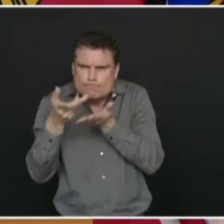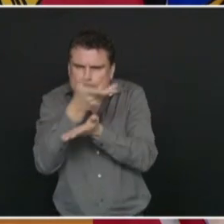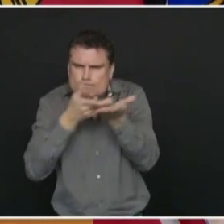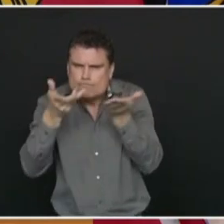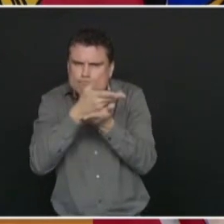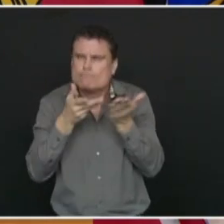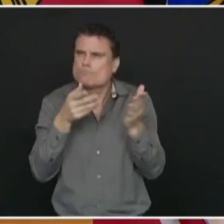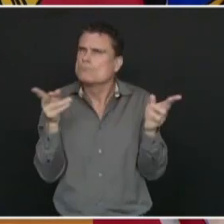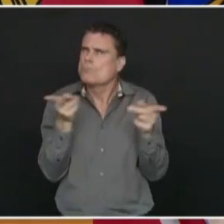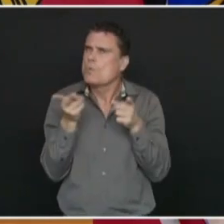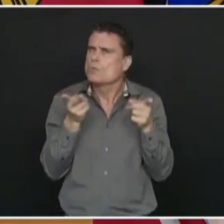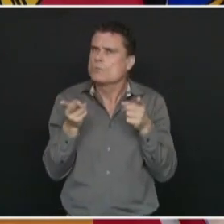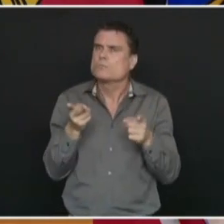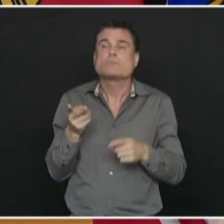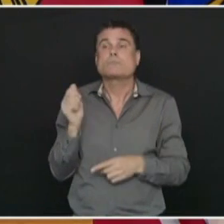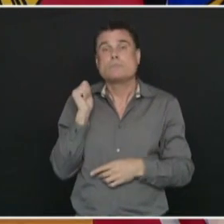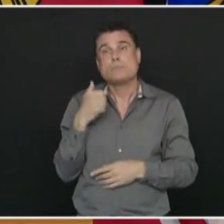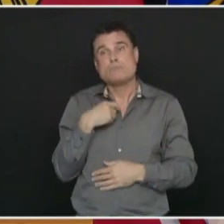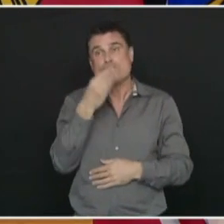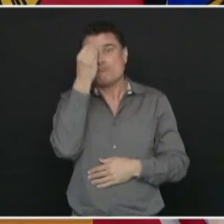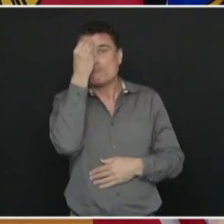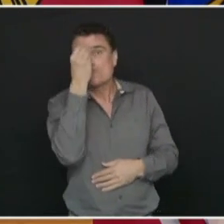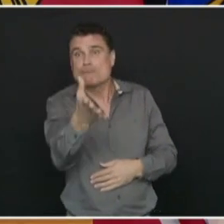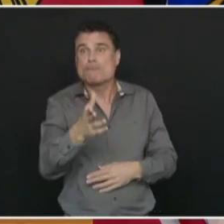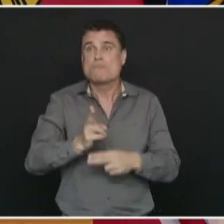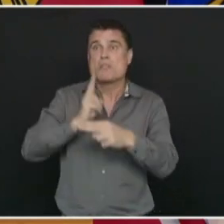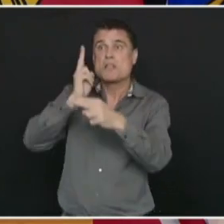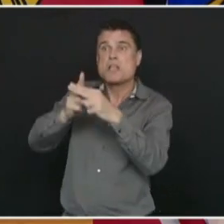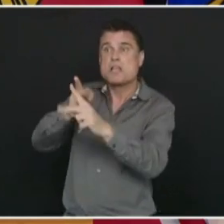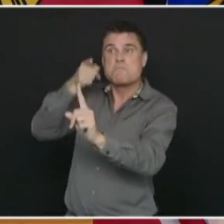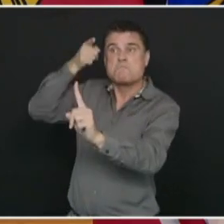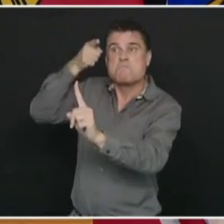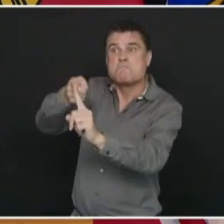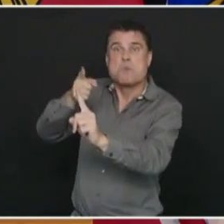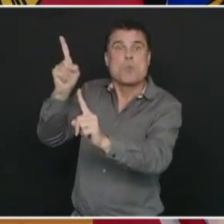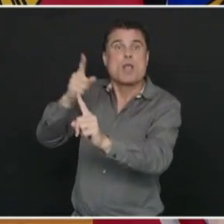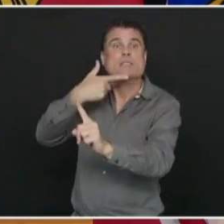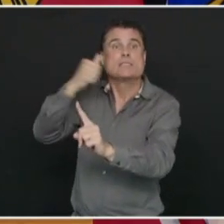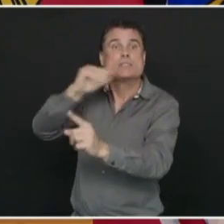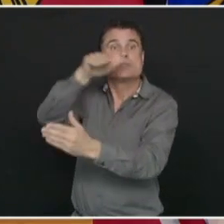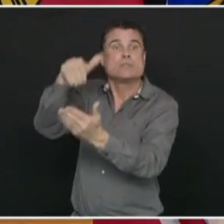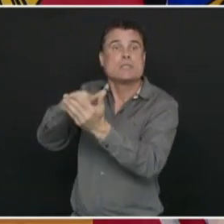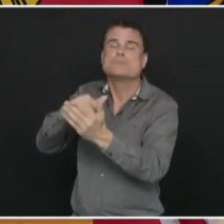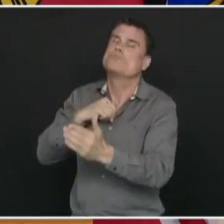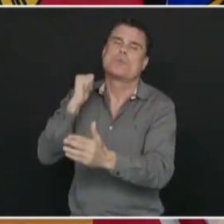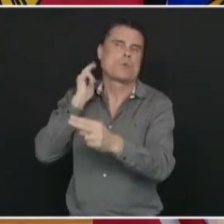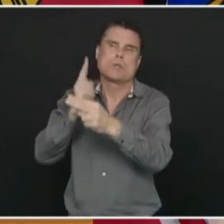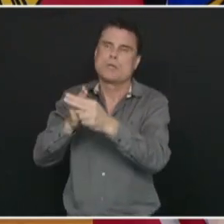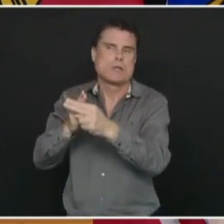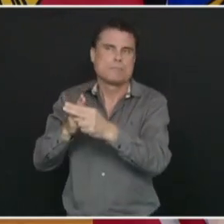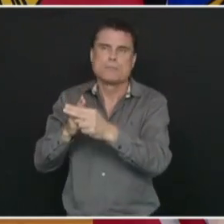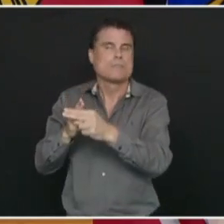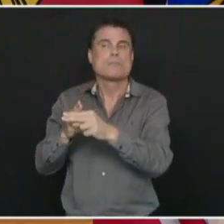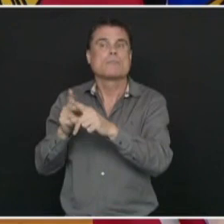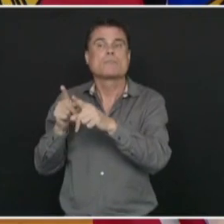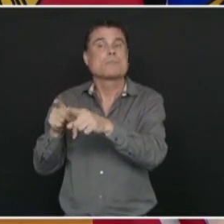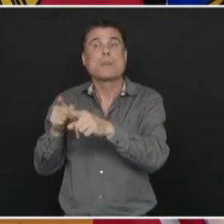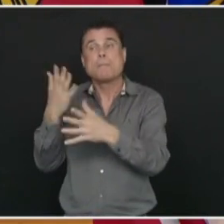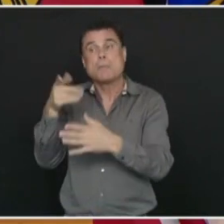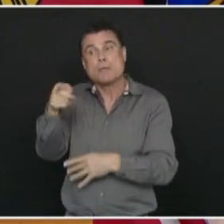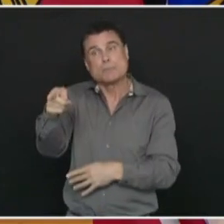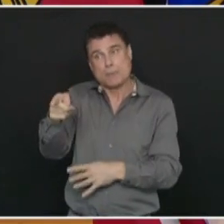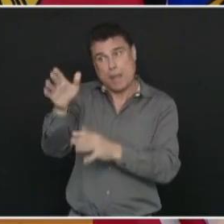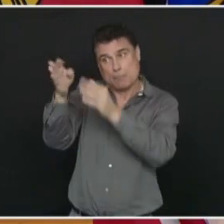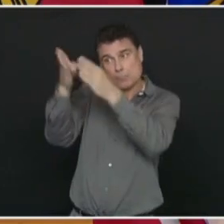province, and I know that most people are doing the right thing, and there are many reasons why people may need